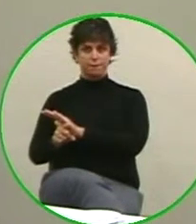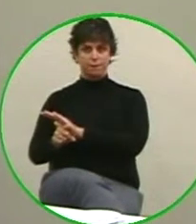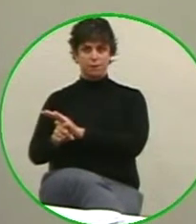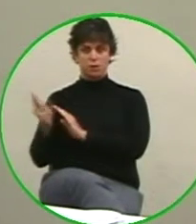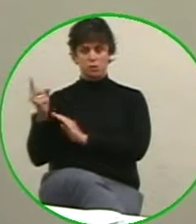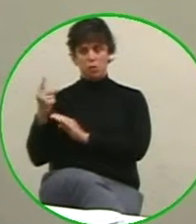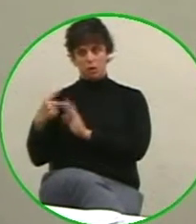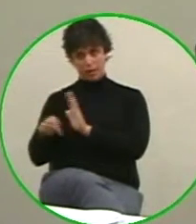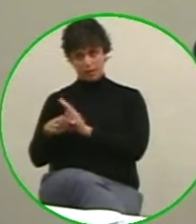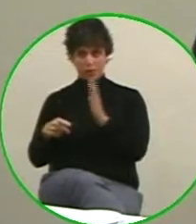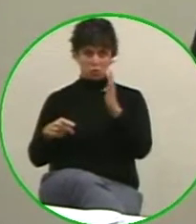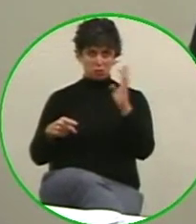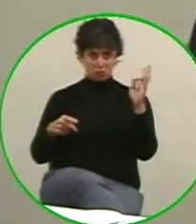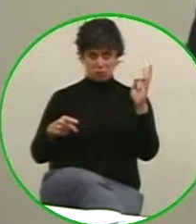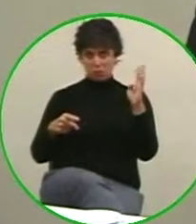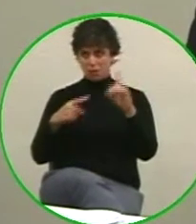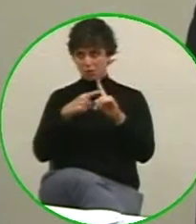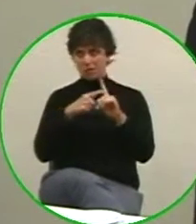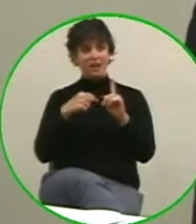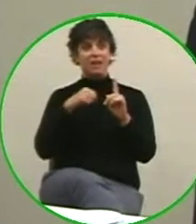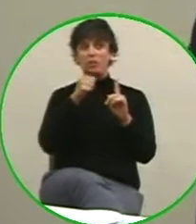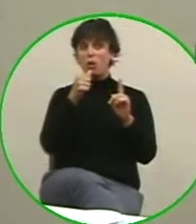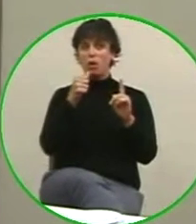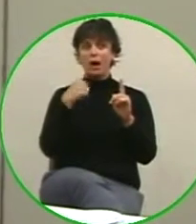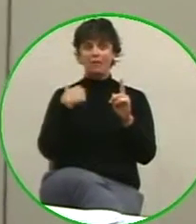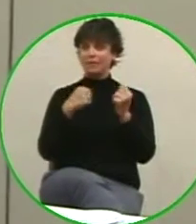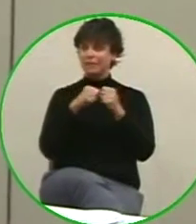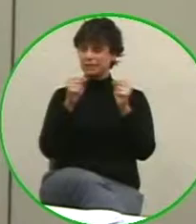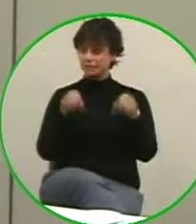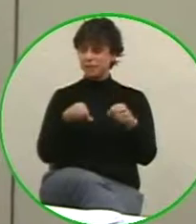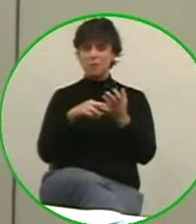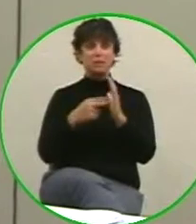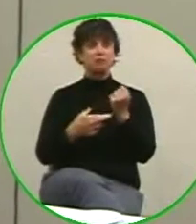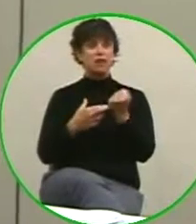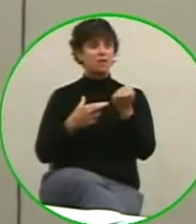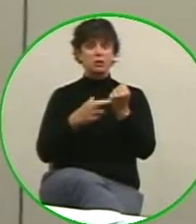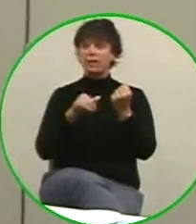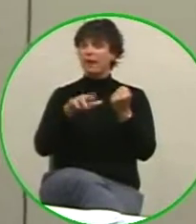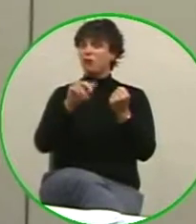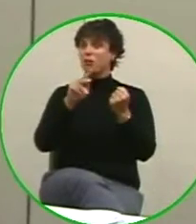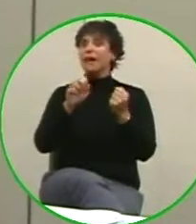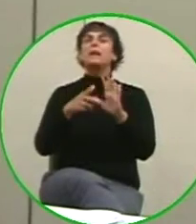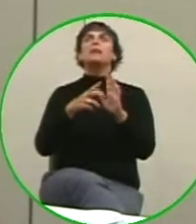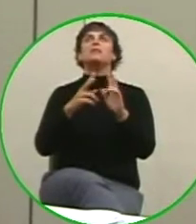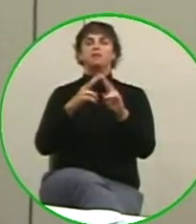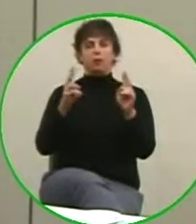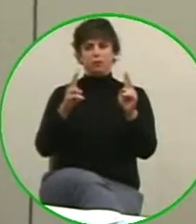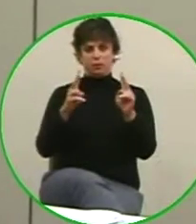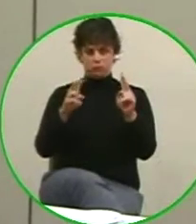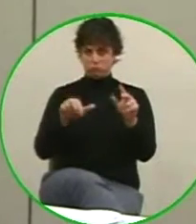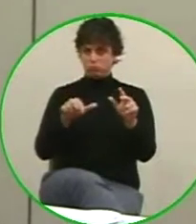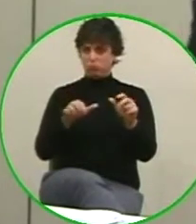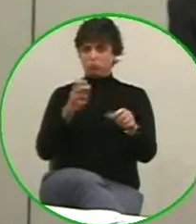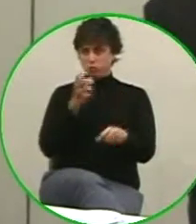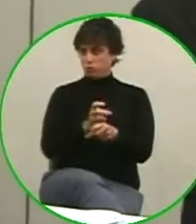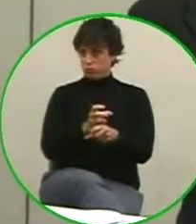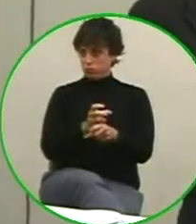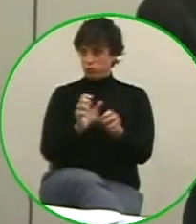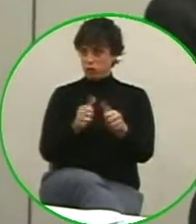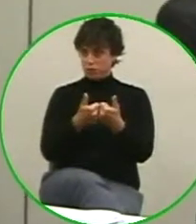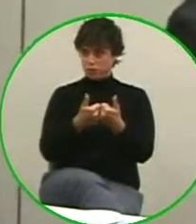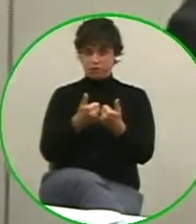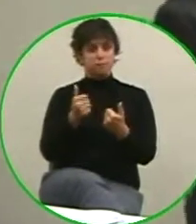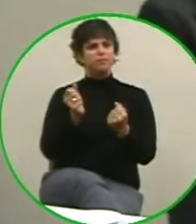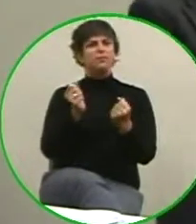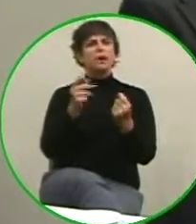have a system, reinforcing at that rate is extremely challenging. How many of you have